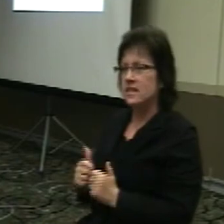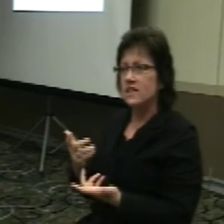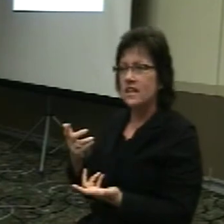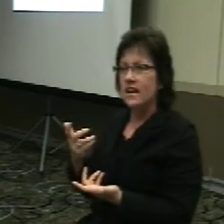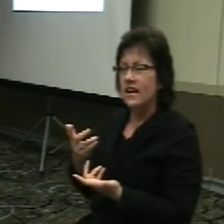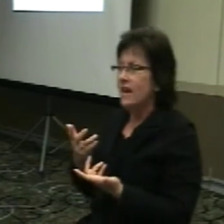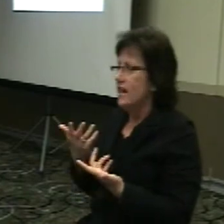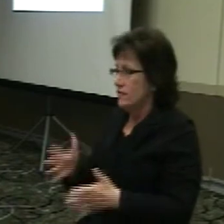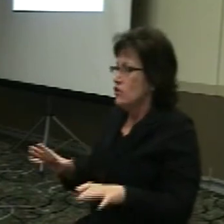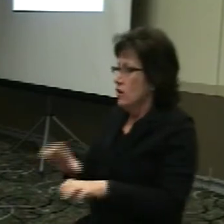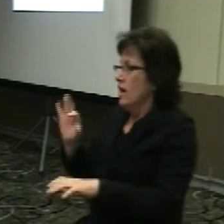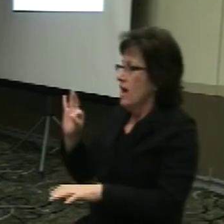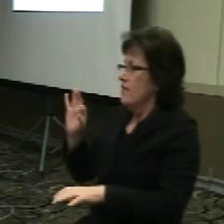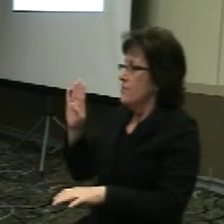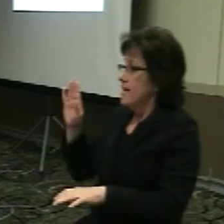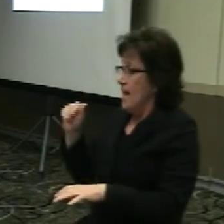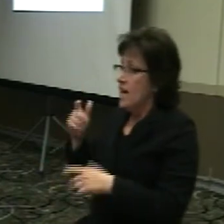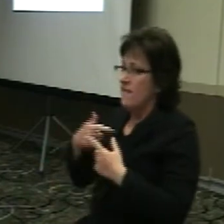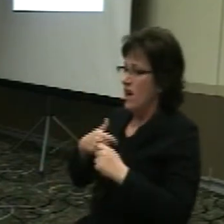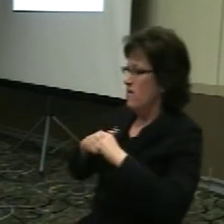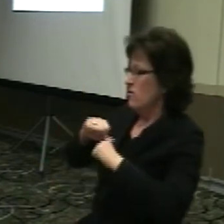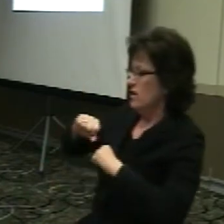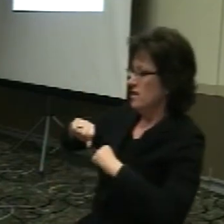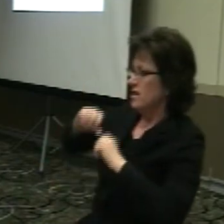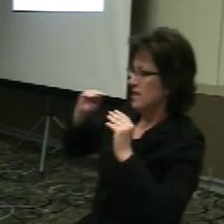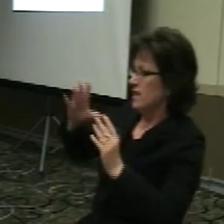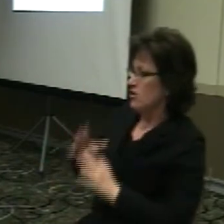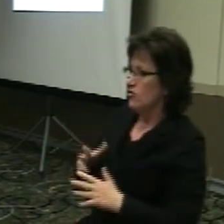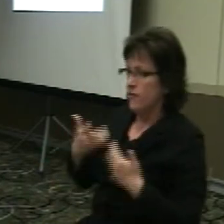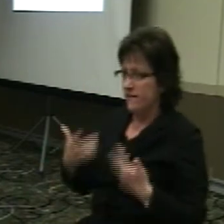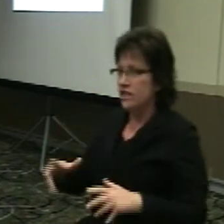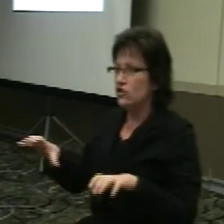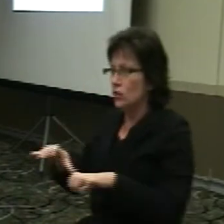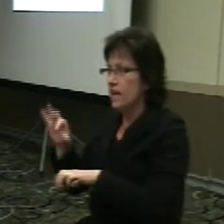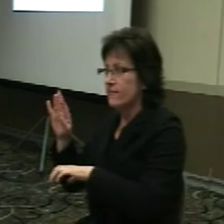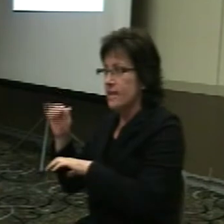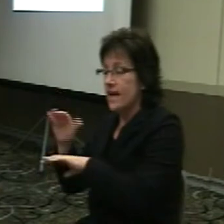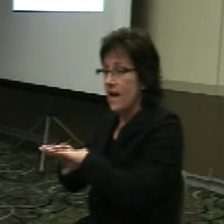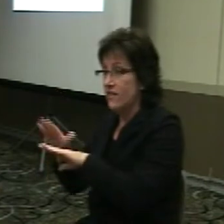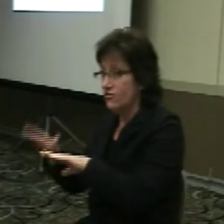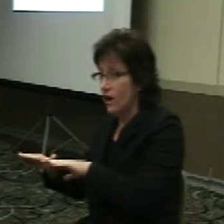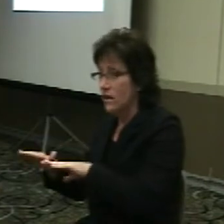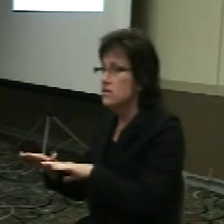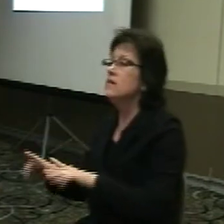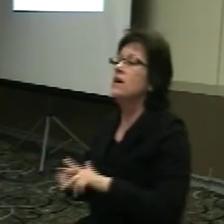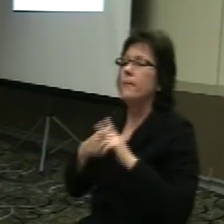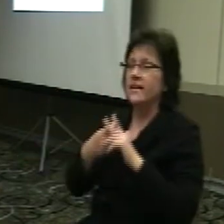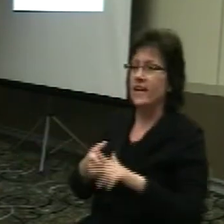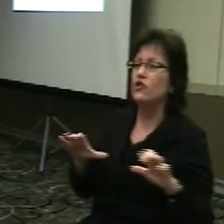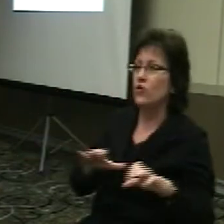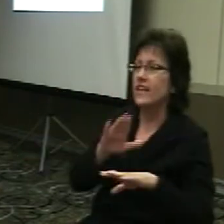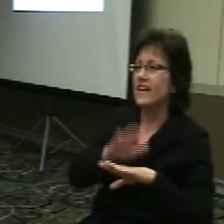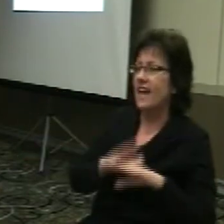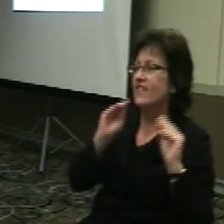done doing an FBA, if I've got a resistive teacher, when you're done doing the FBA on the child, you begin your FBA on your teacher.